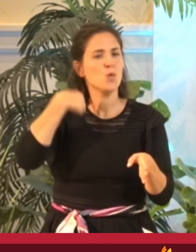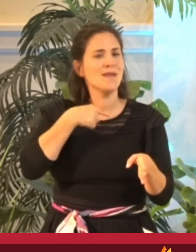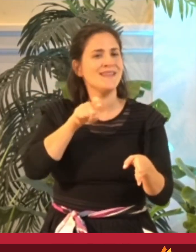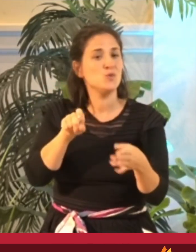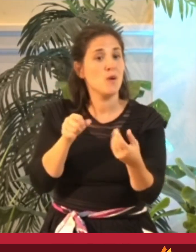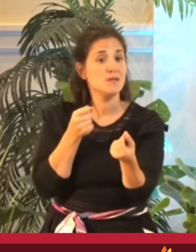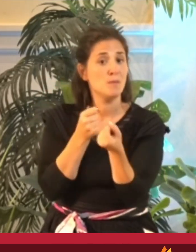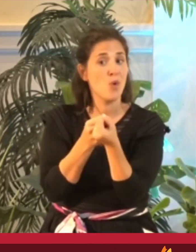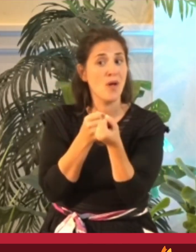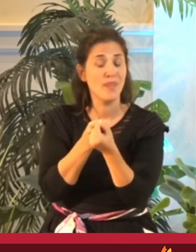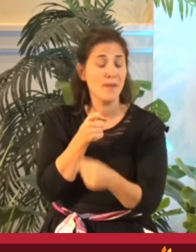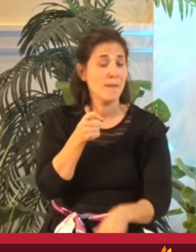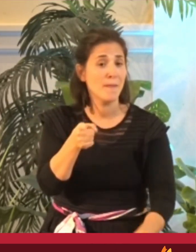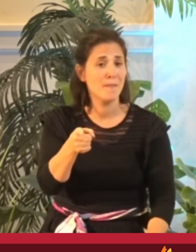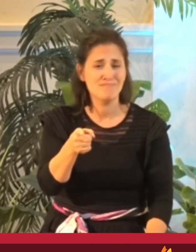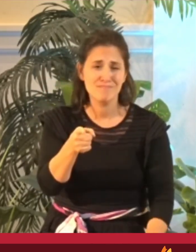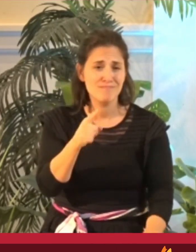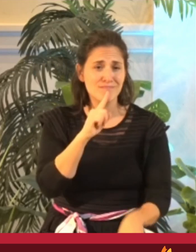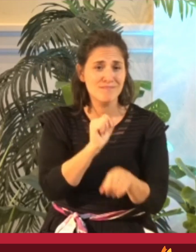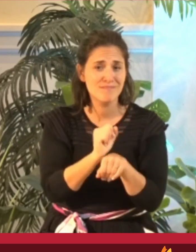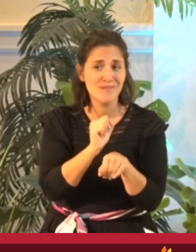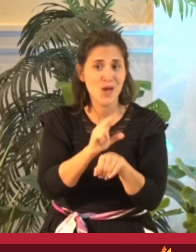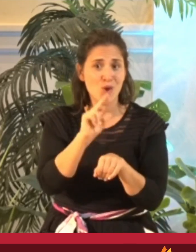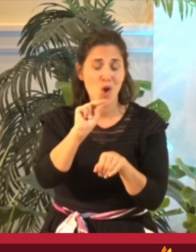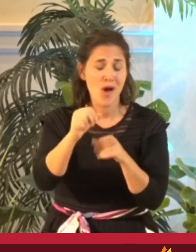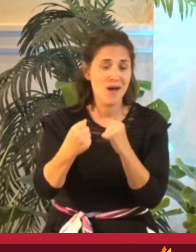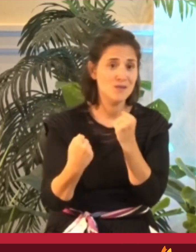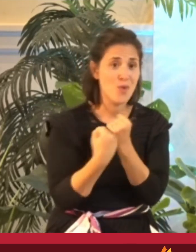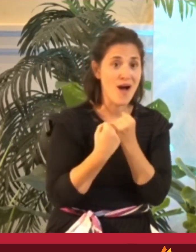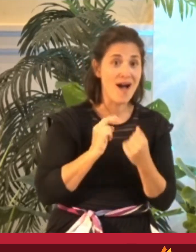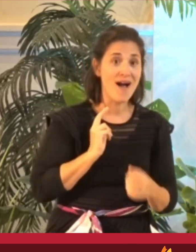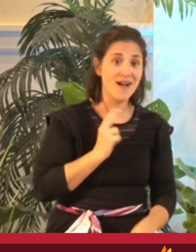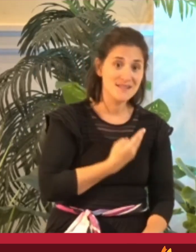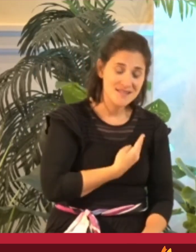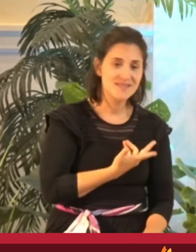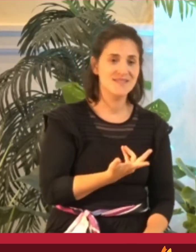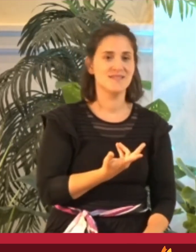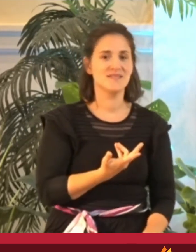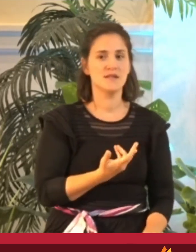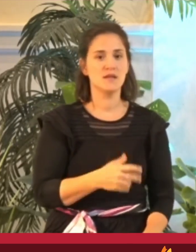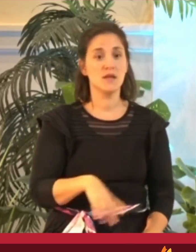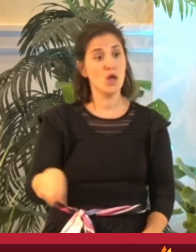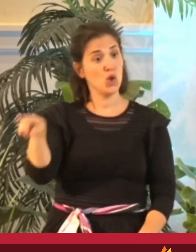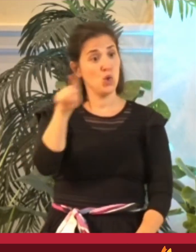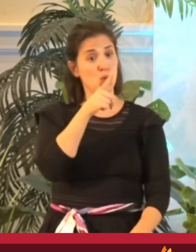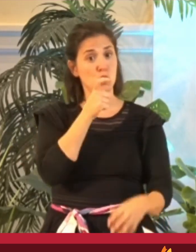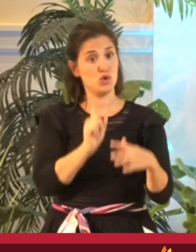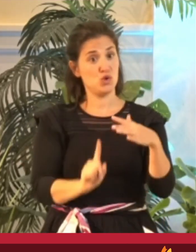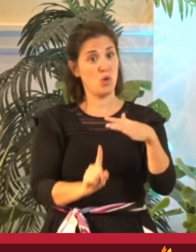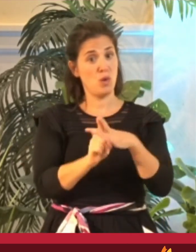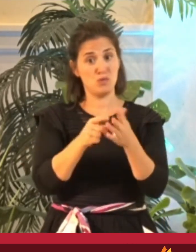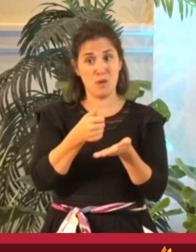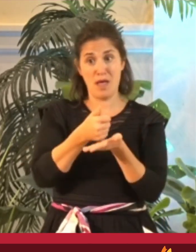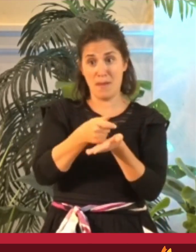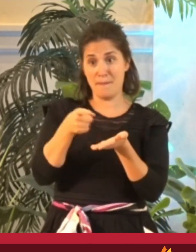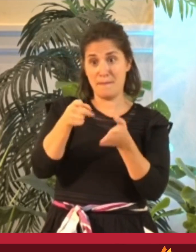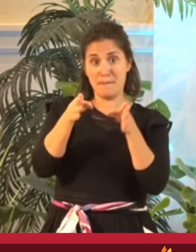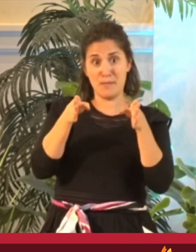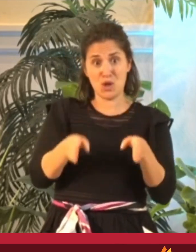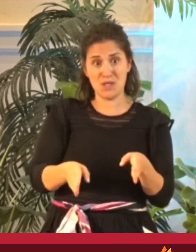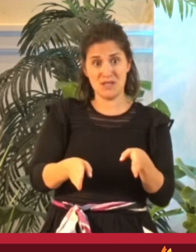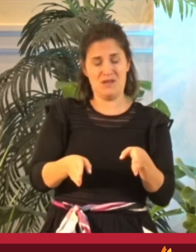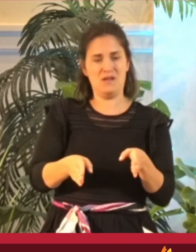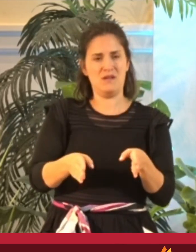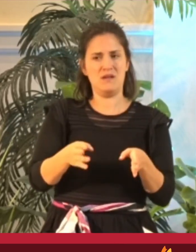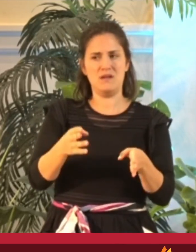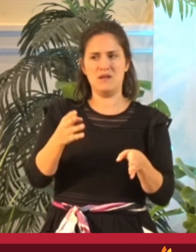support. How many times have you shown up to help someone only to realize they ended up helping